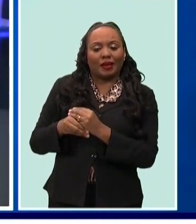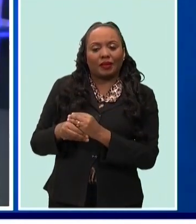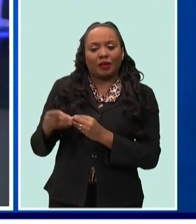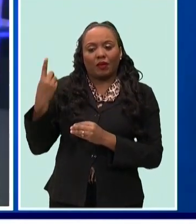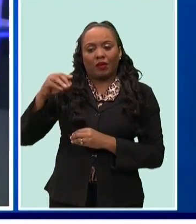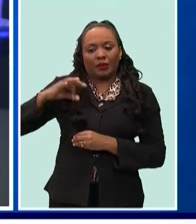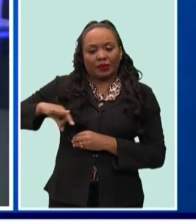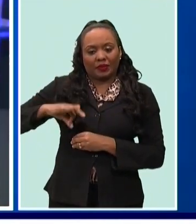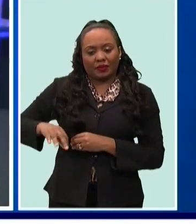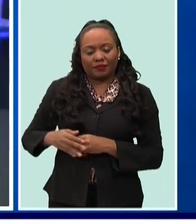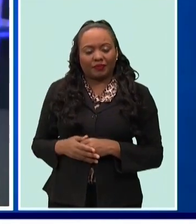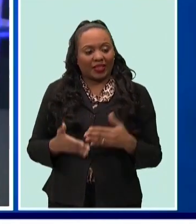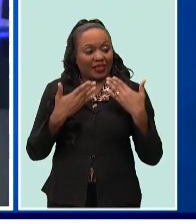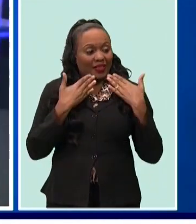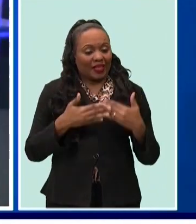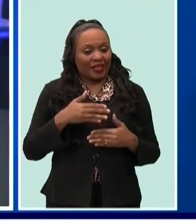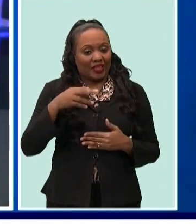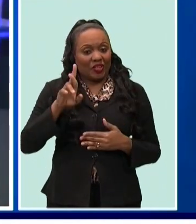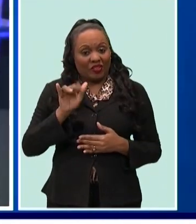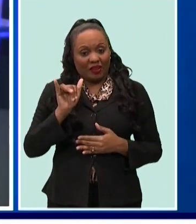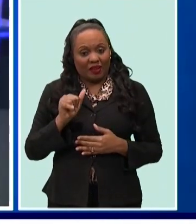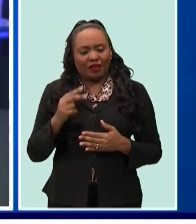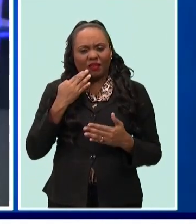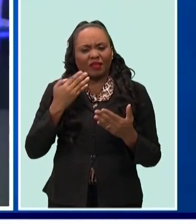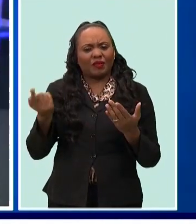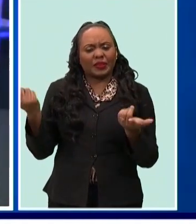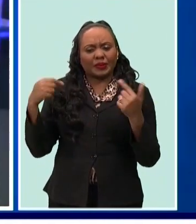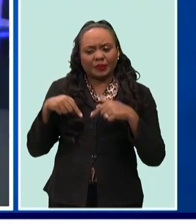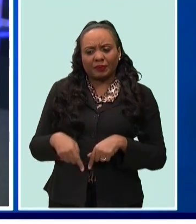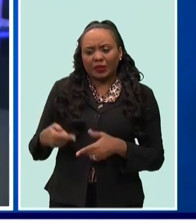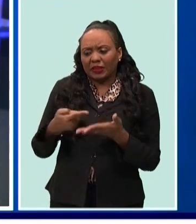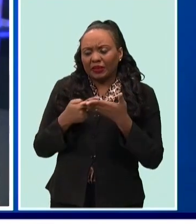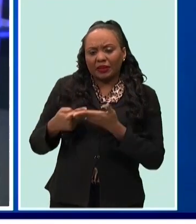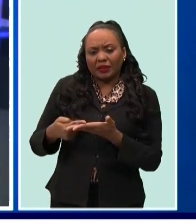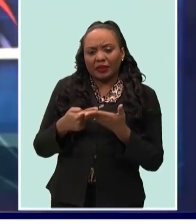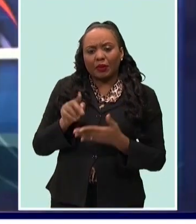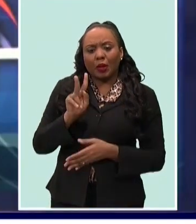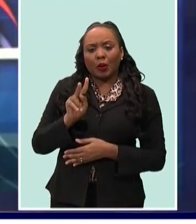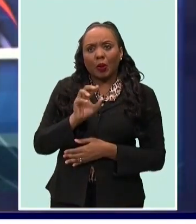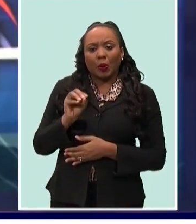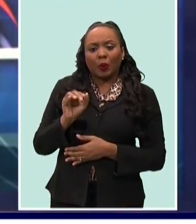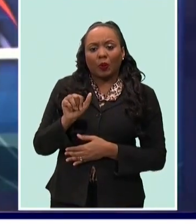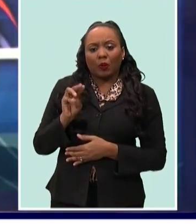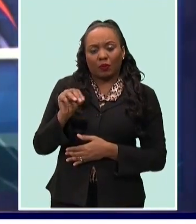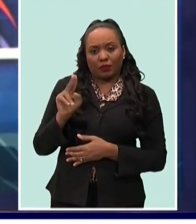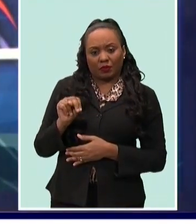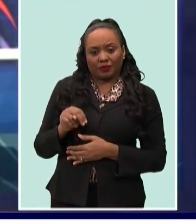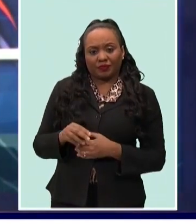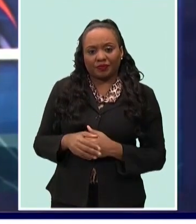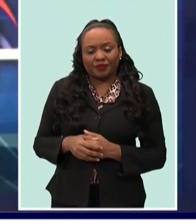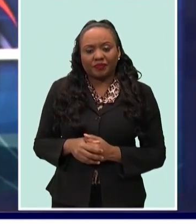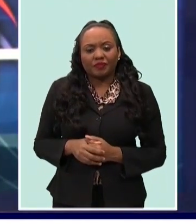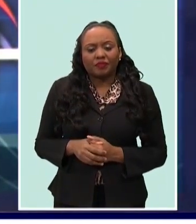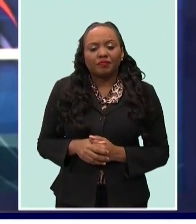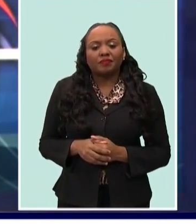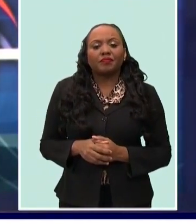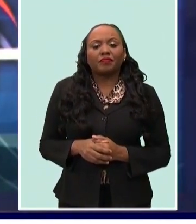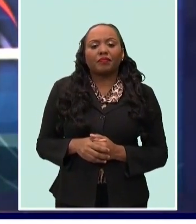Ryan, telling us about the new Kooiman Megastore, which is just about to start construction in Christchurch. Well,